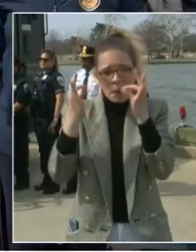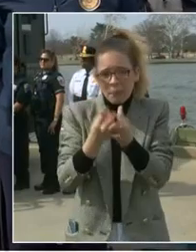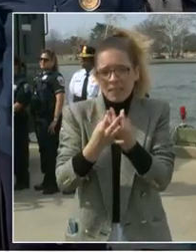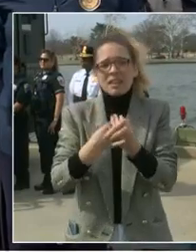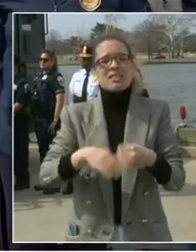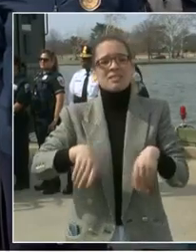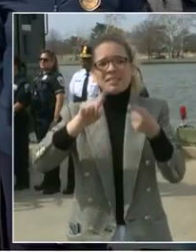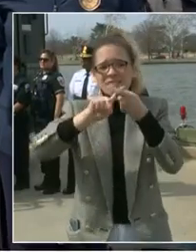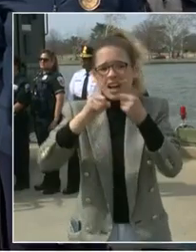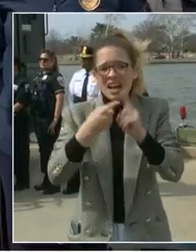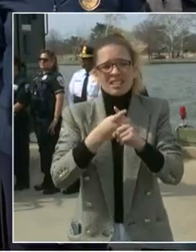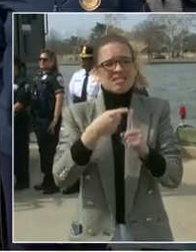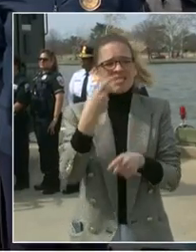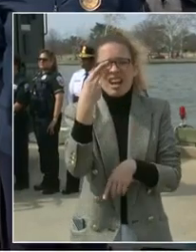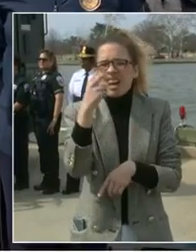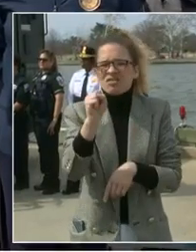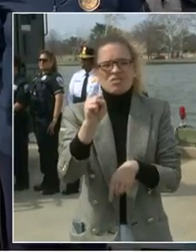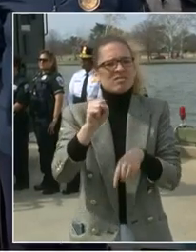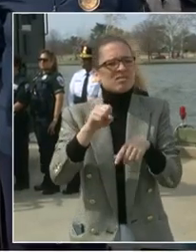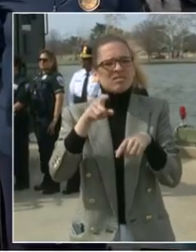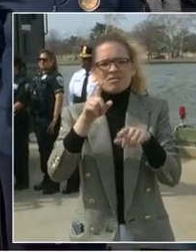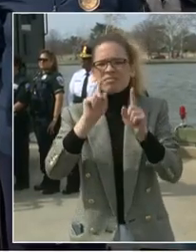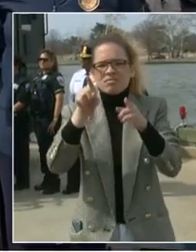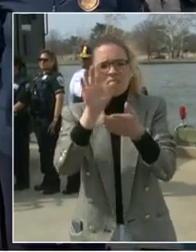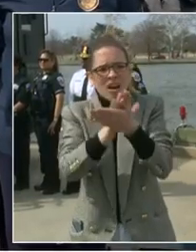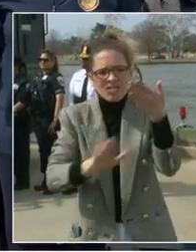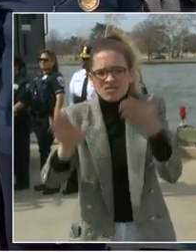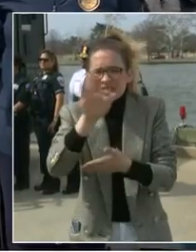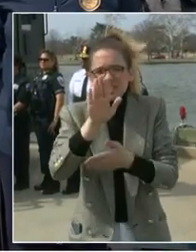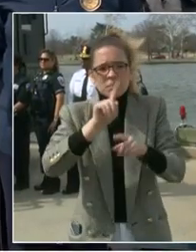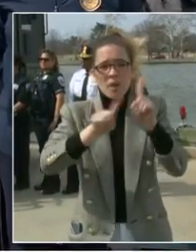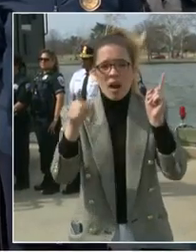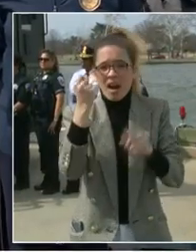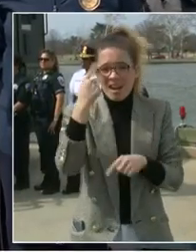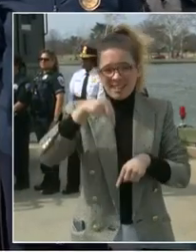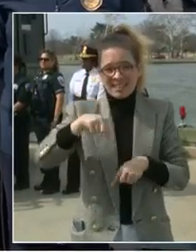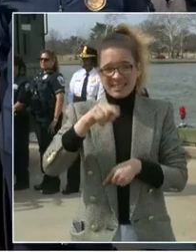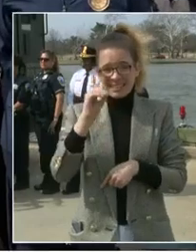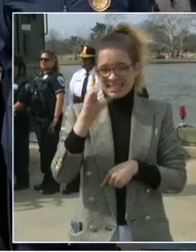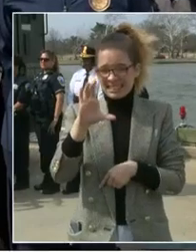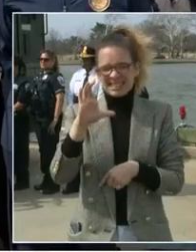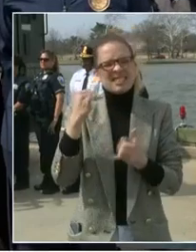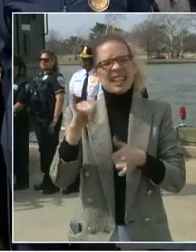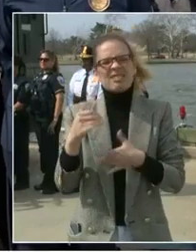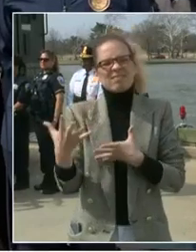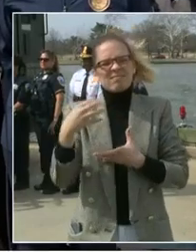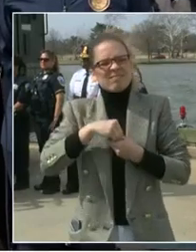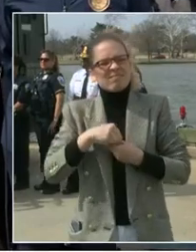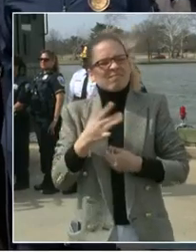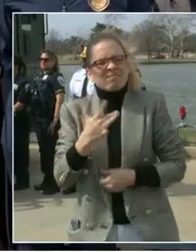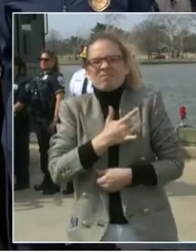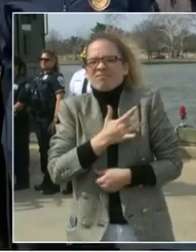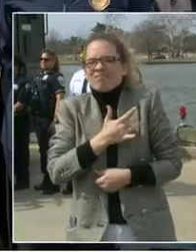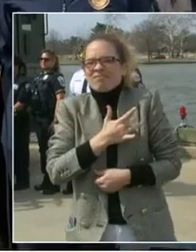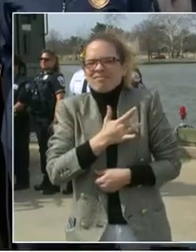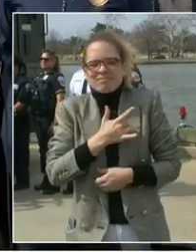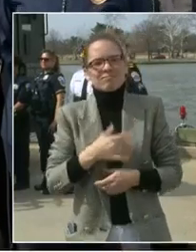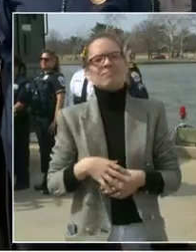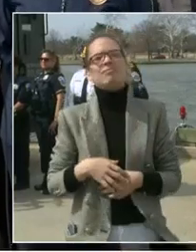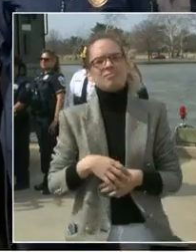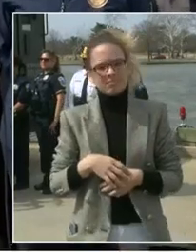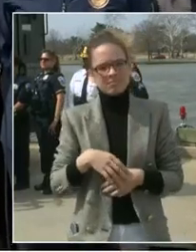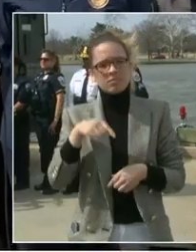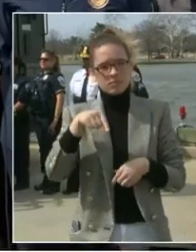I went away to college. But DC still remained in my heart, so I returned after I graduated and taught in DC public